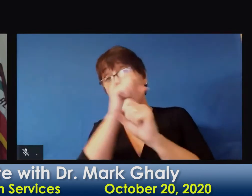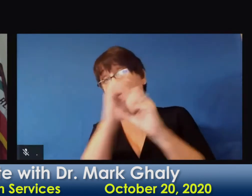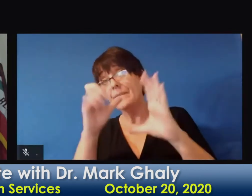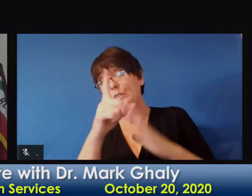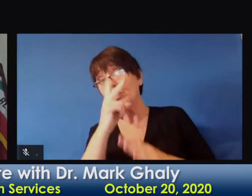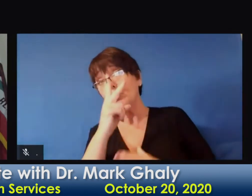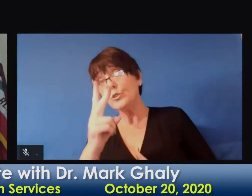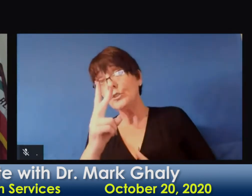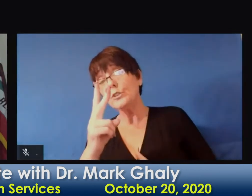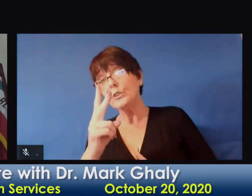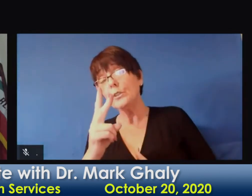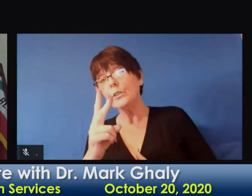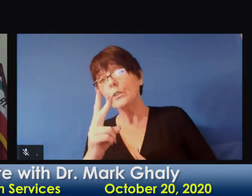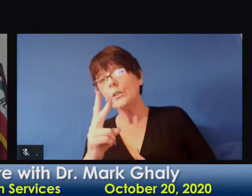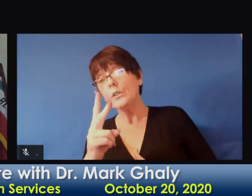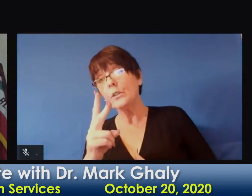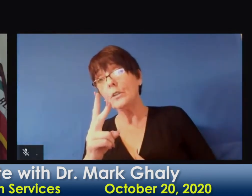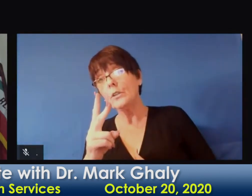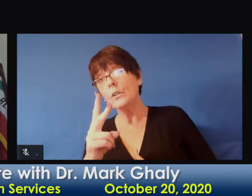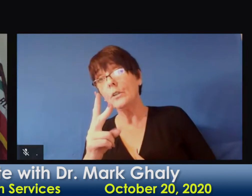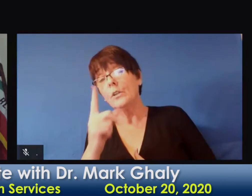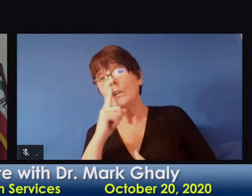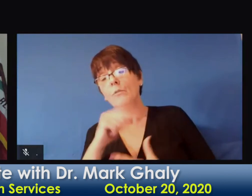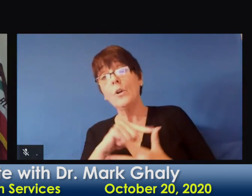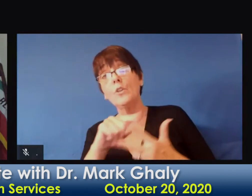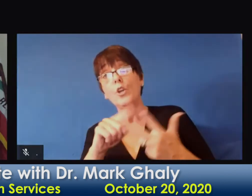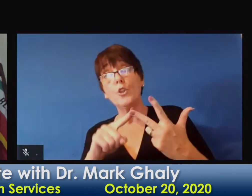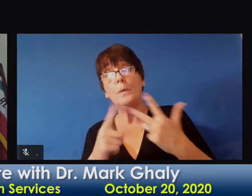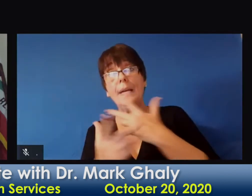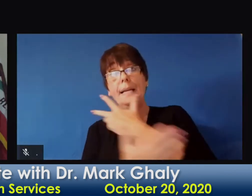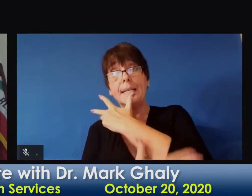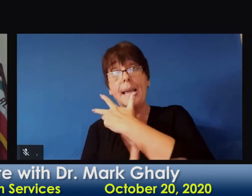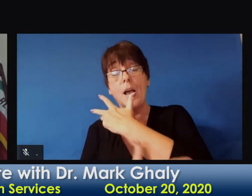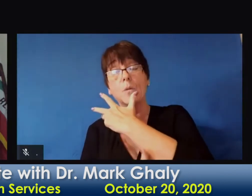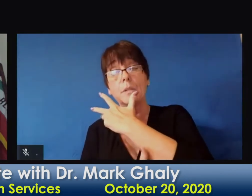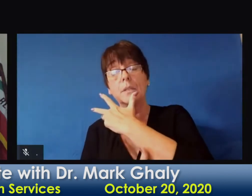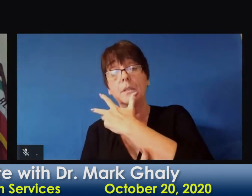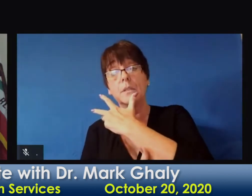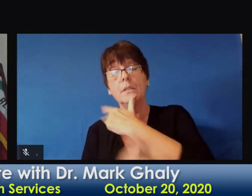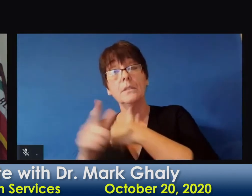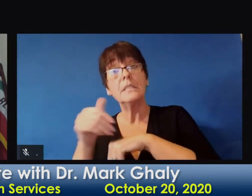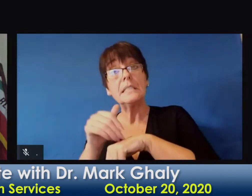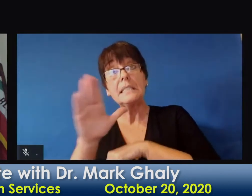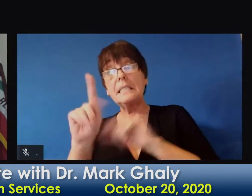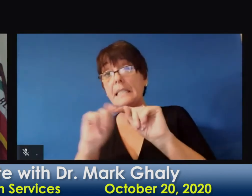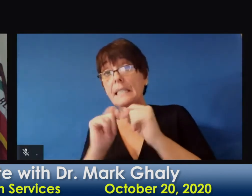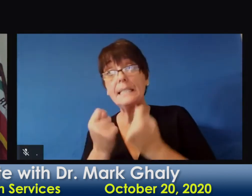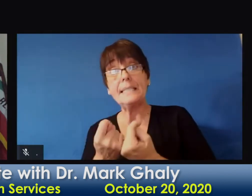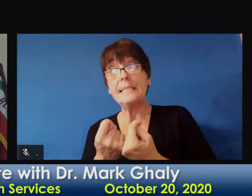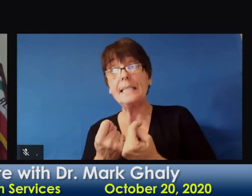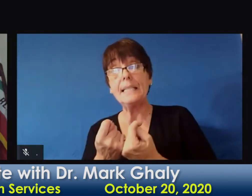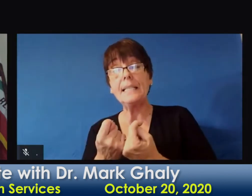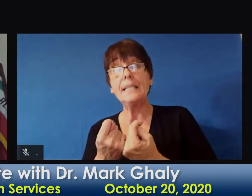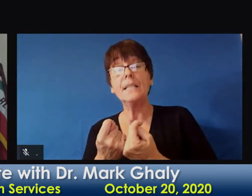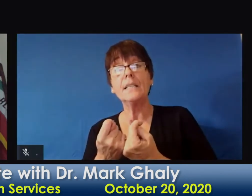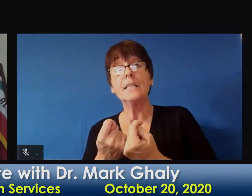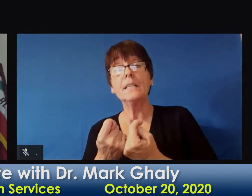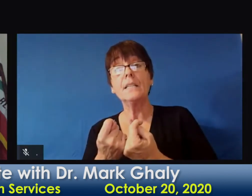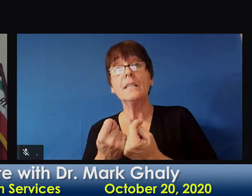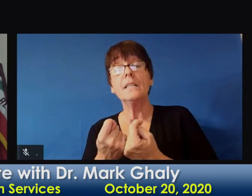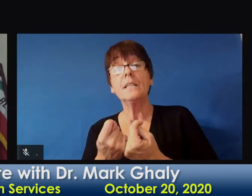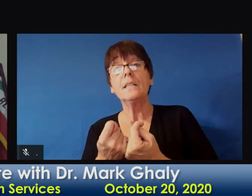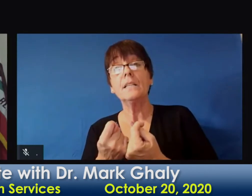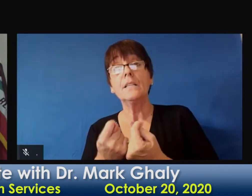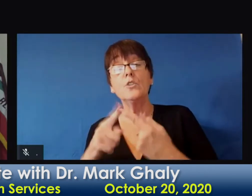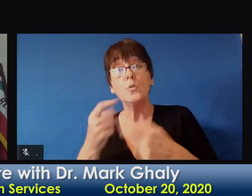the assistance to the 3 SoCal counties. Will it involve sending in teams of enforcers, basically,